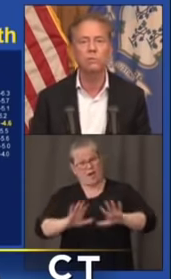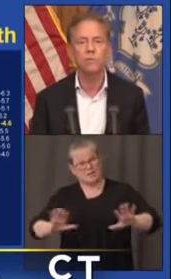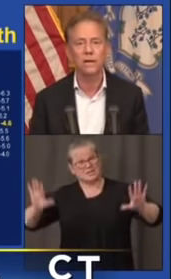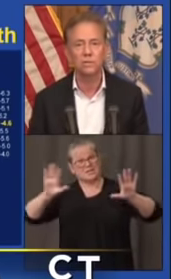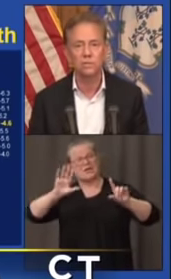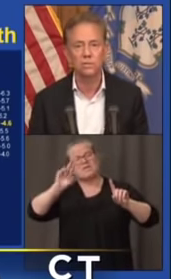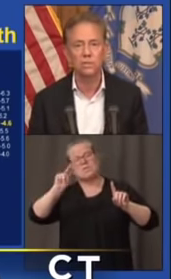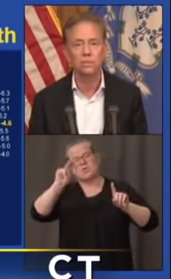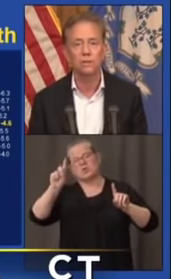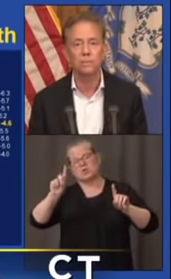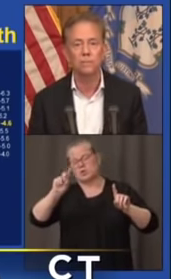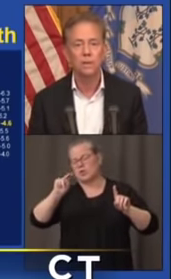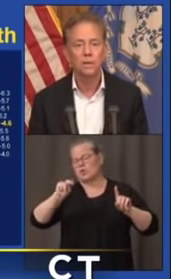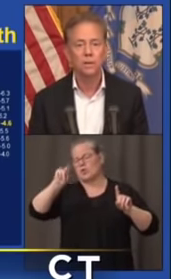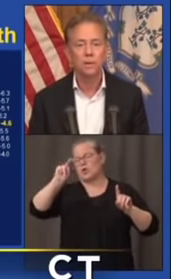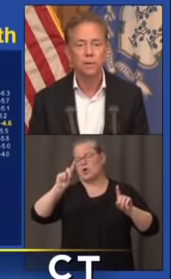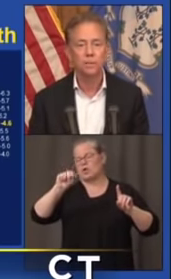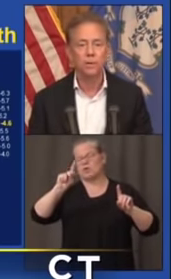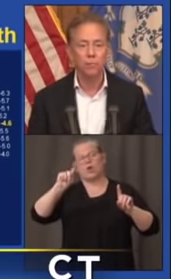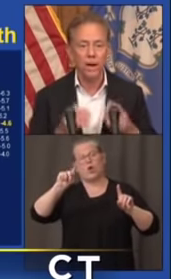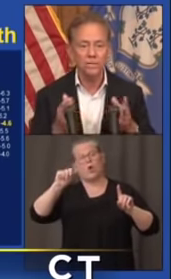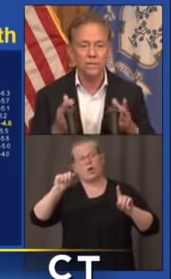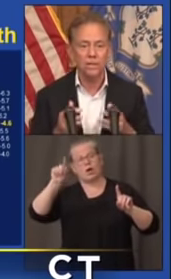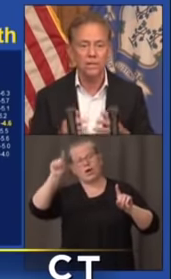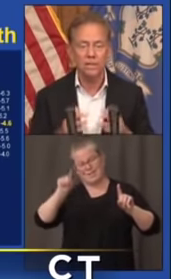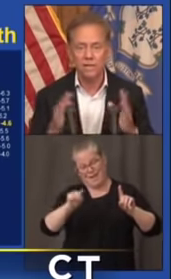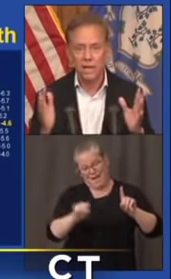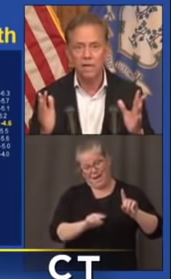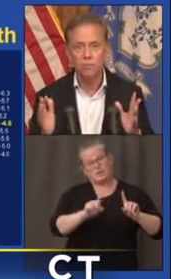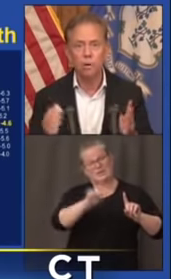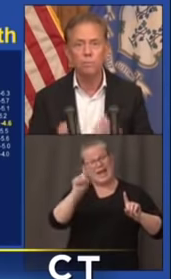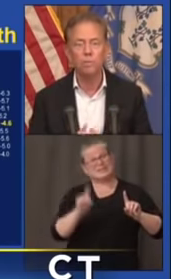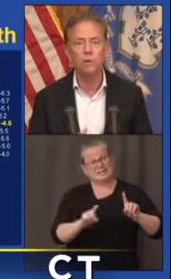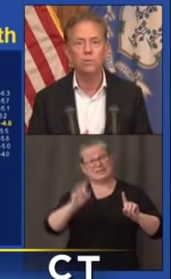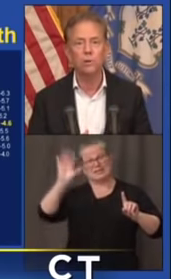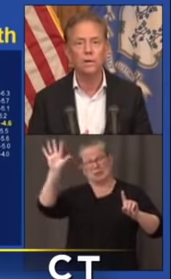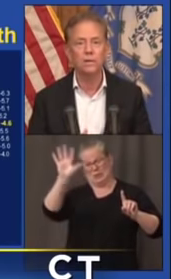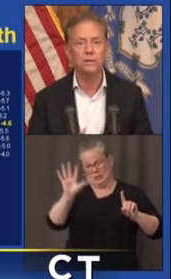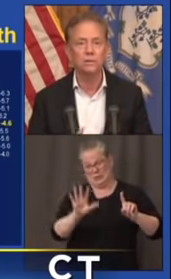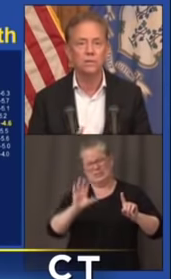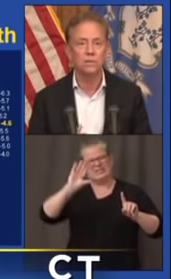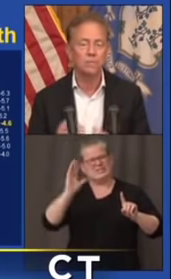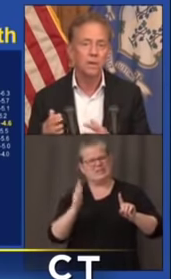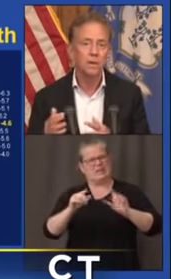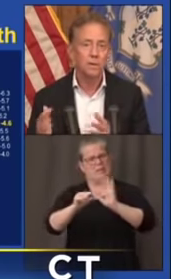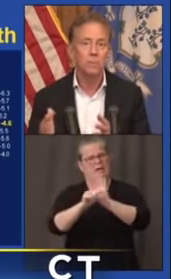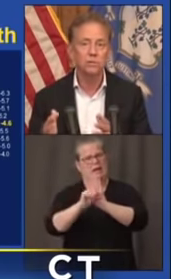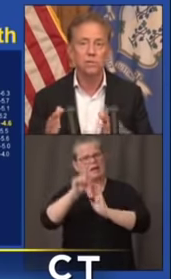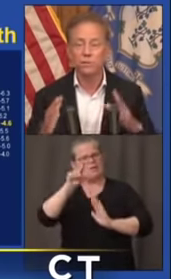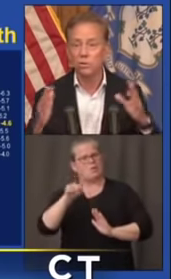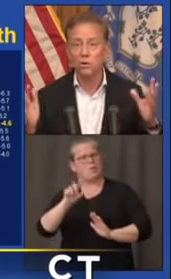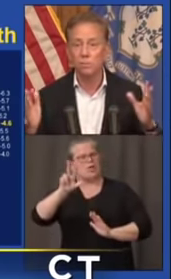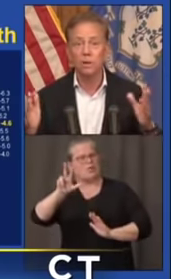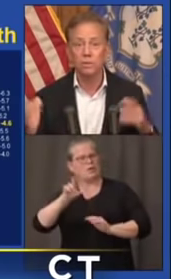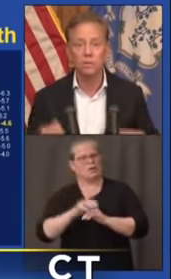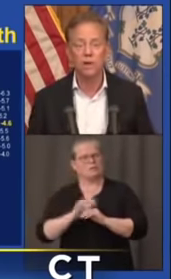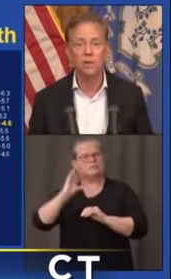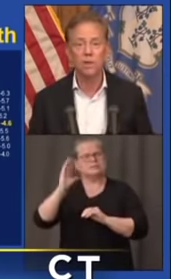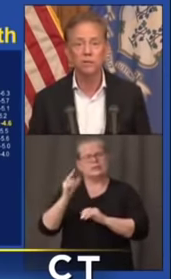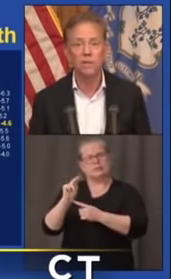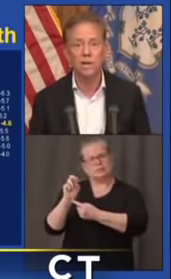through Texas. And probably Nebraska at negative 1.3 is the best of a sorry